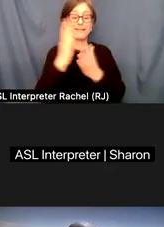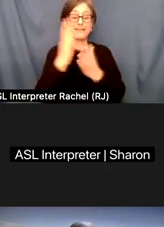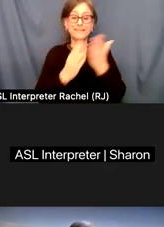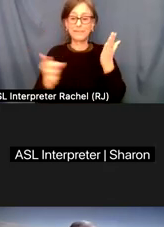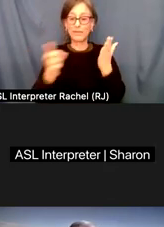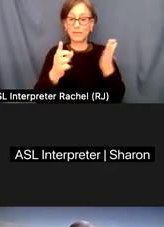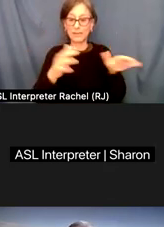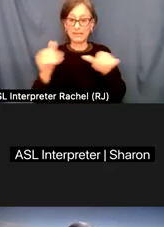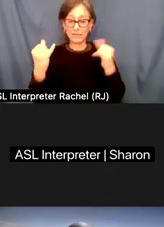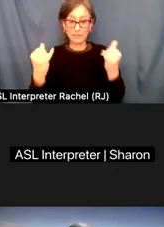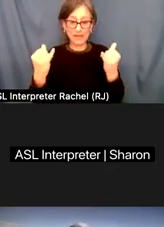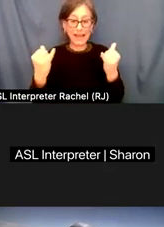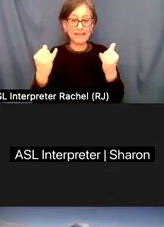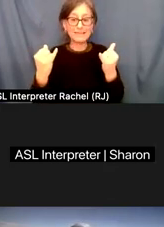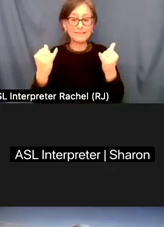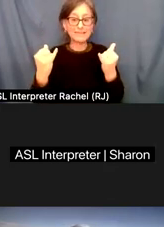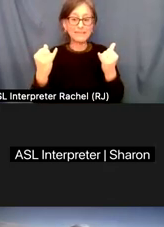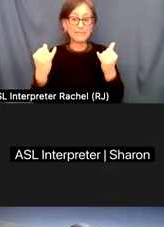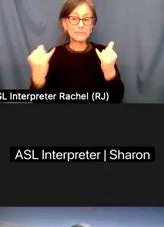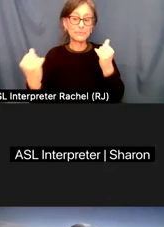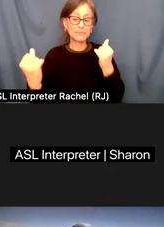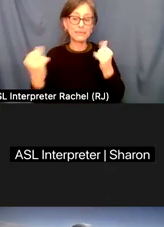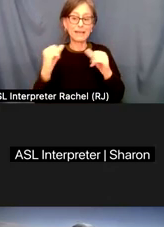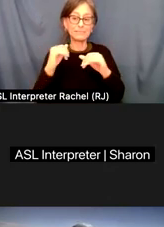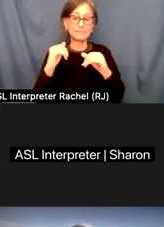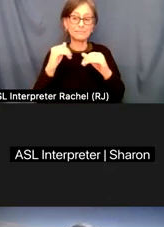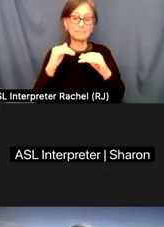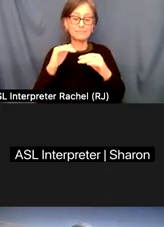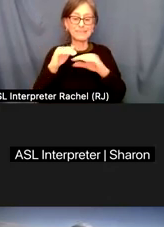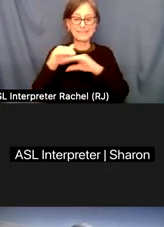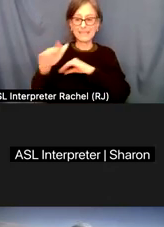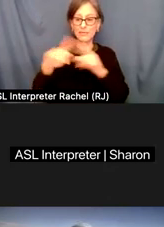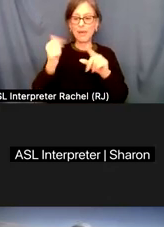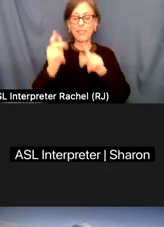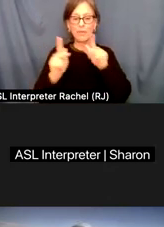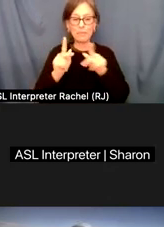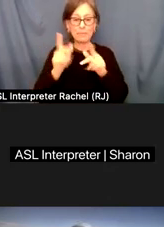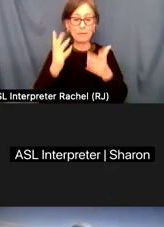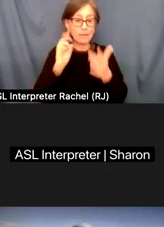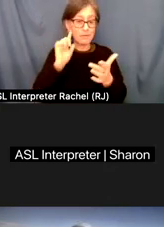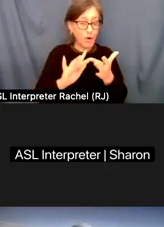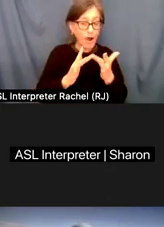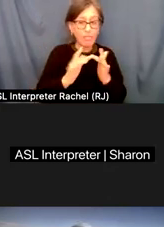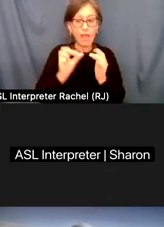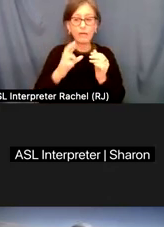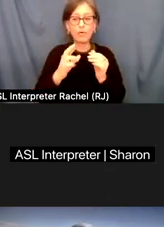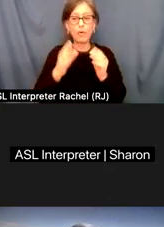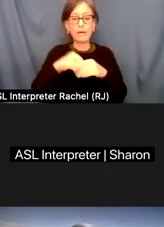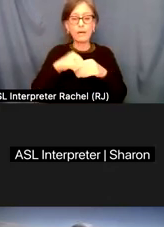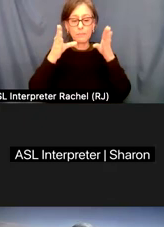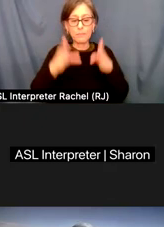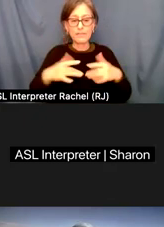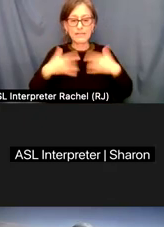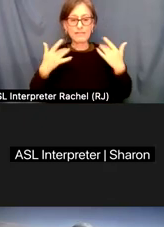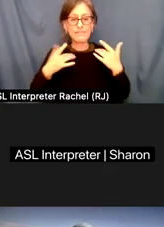this presentation. You can send this to people that if you're doing something online or even bring to an in-person event.